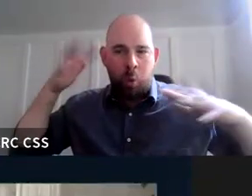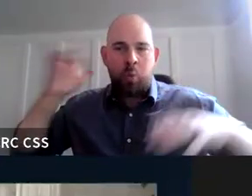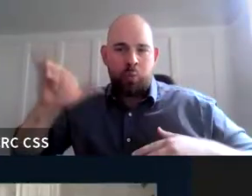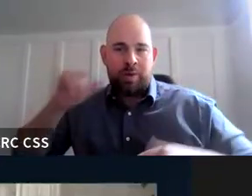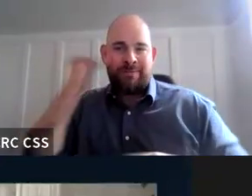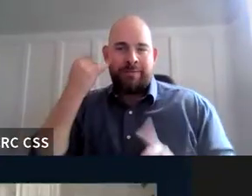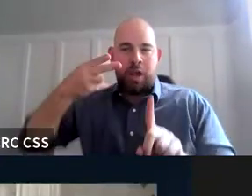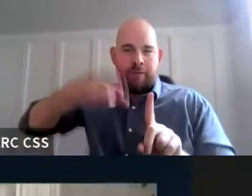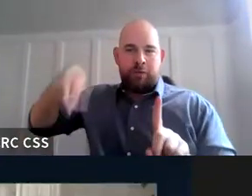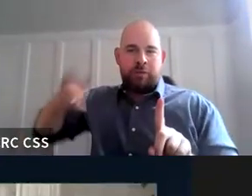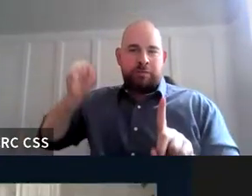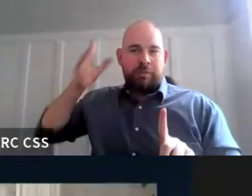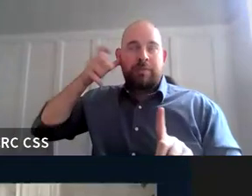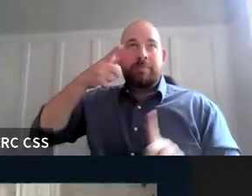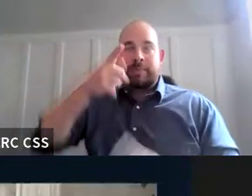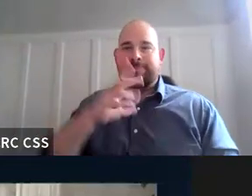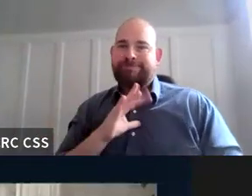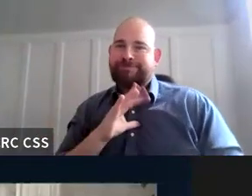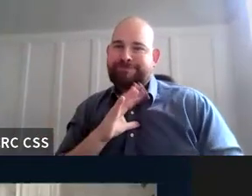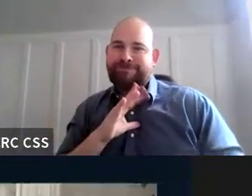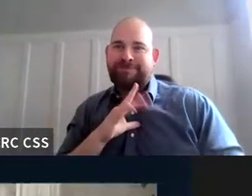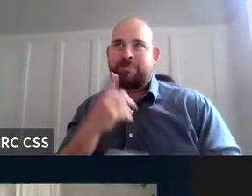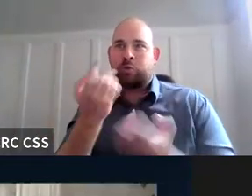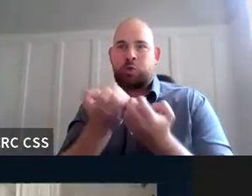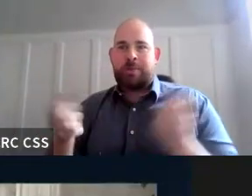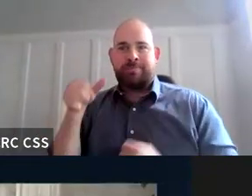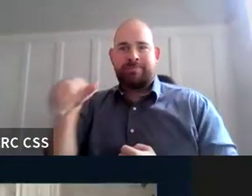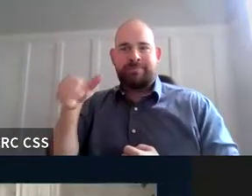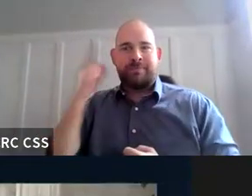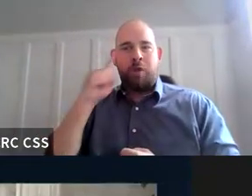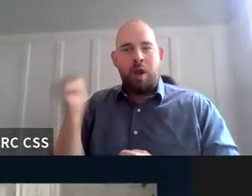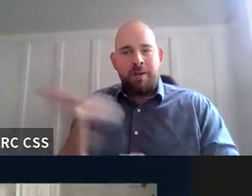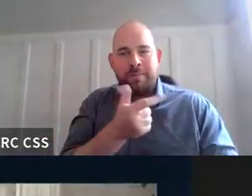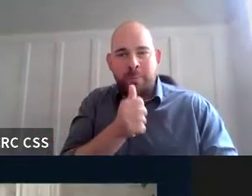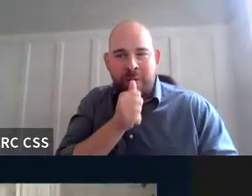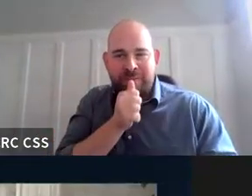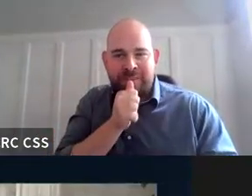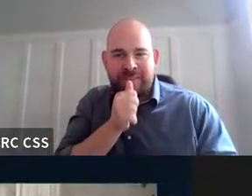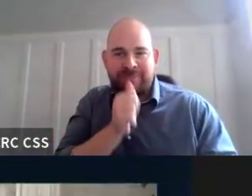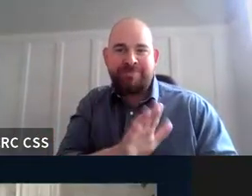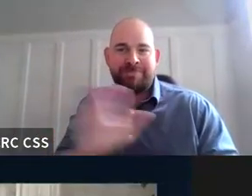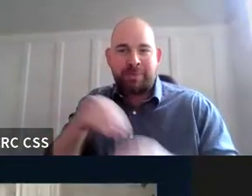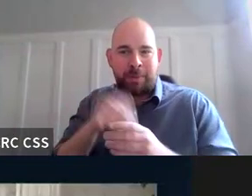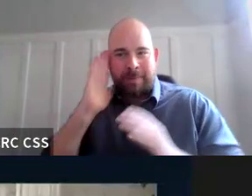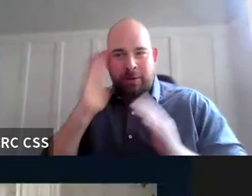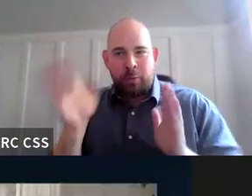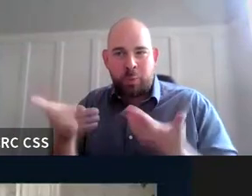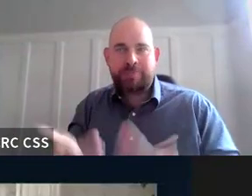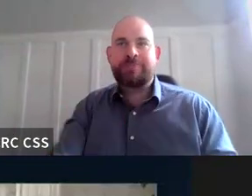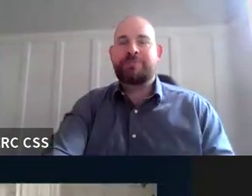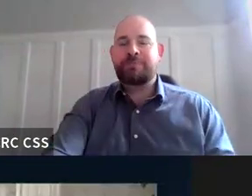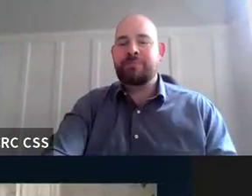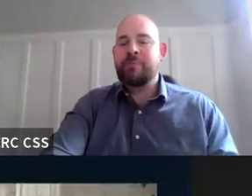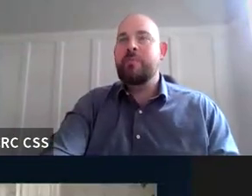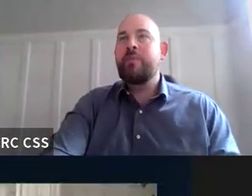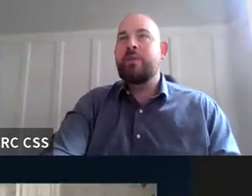So you see that? And there's also a noise as well. So if you're hard of hearing, you would be able to hear it too. But it gave them a little